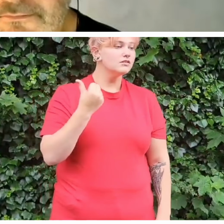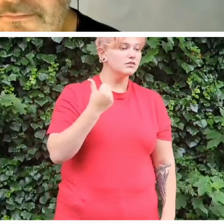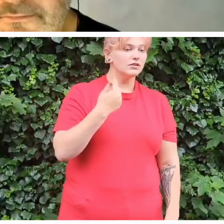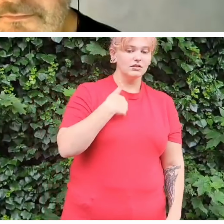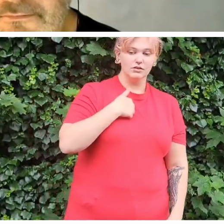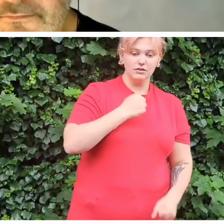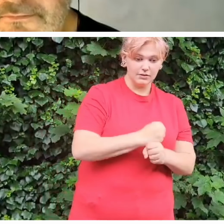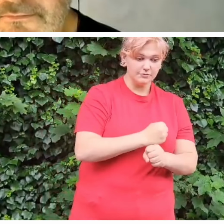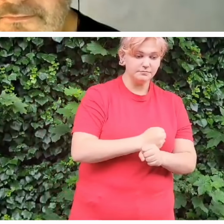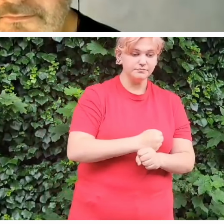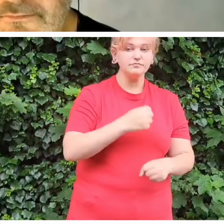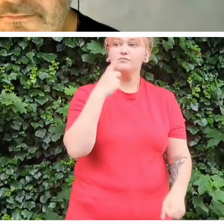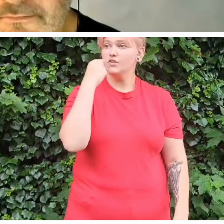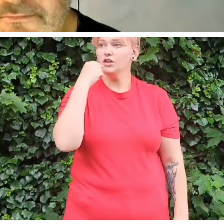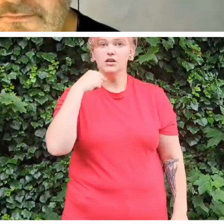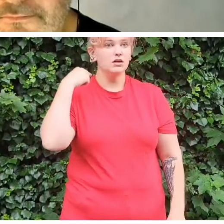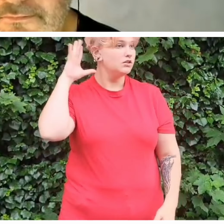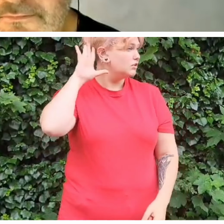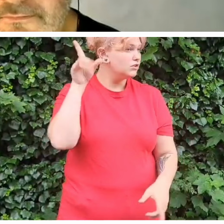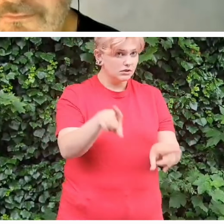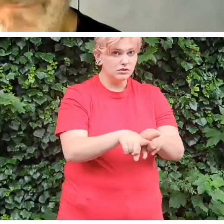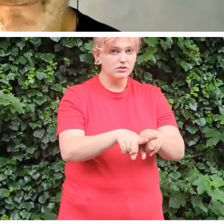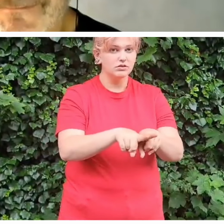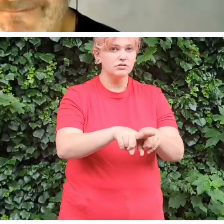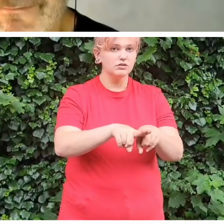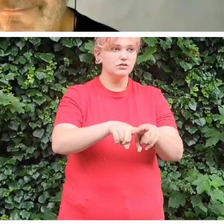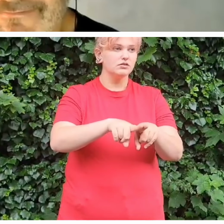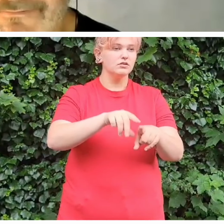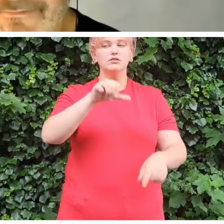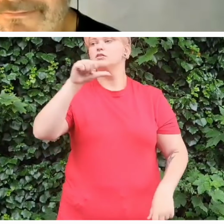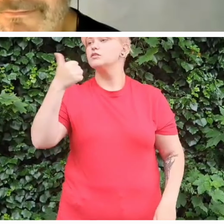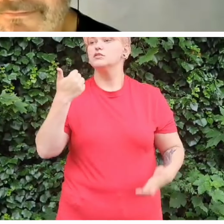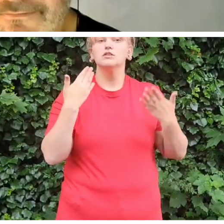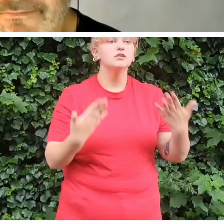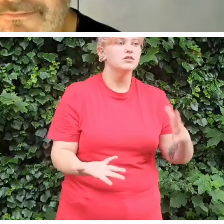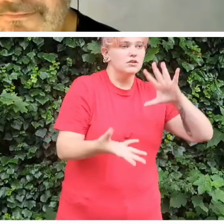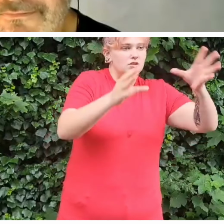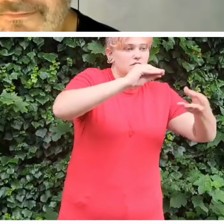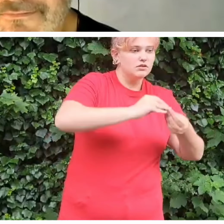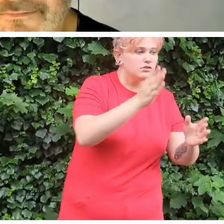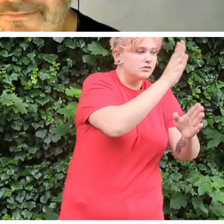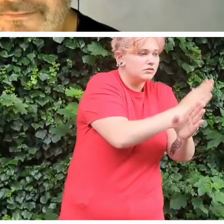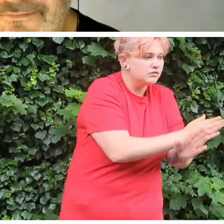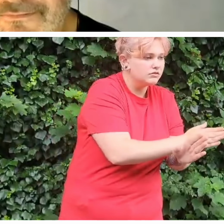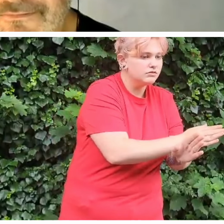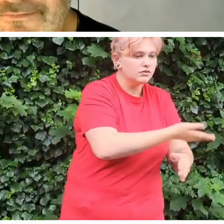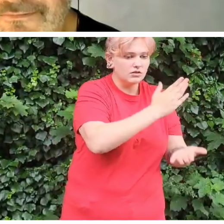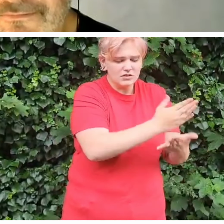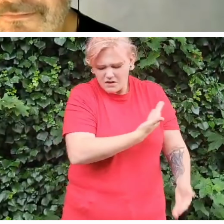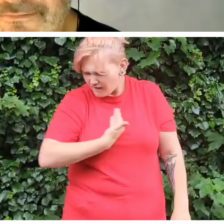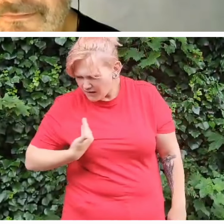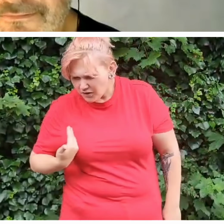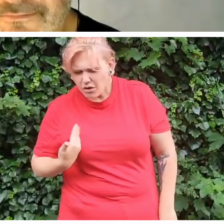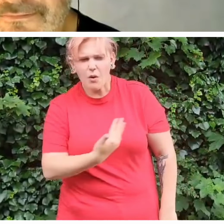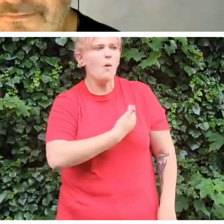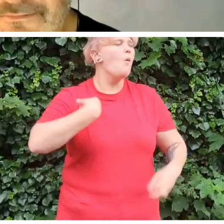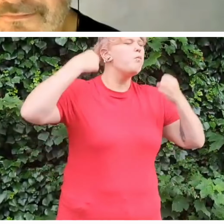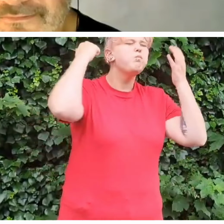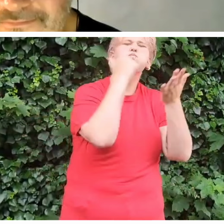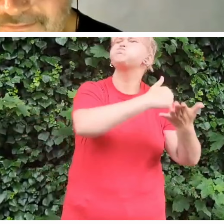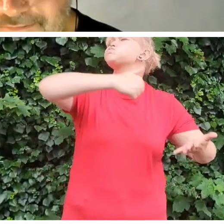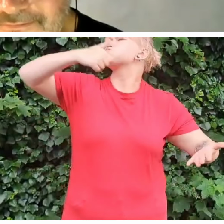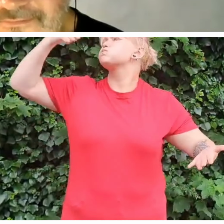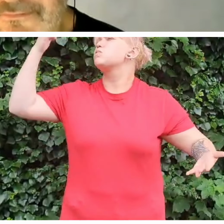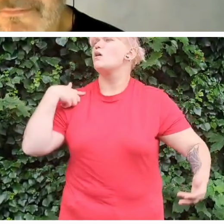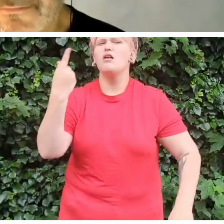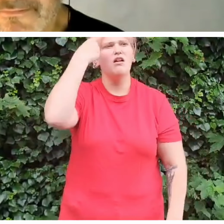that I can be listened to. And this creative side is just incredible, because